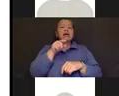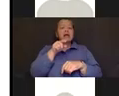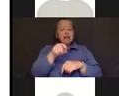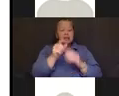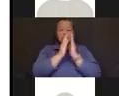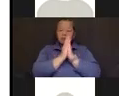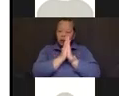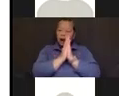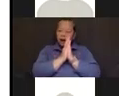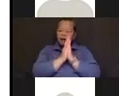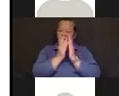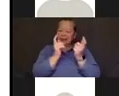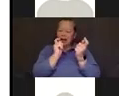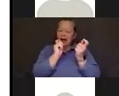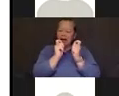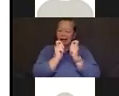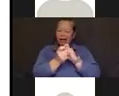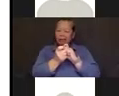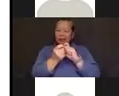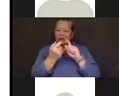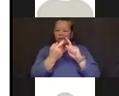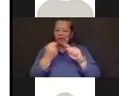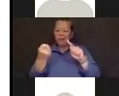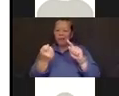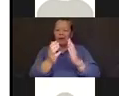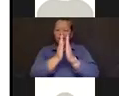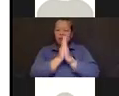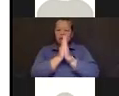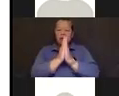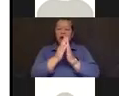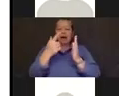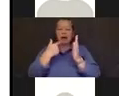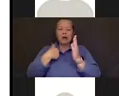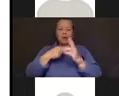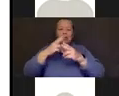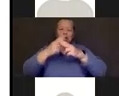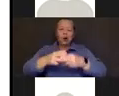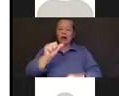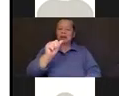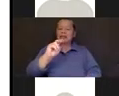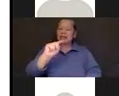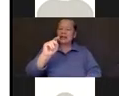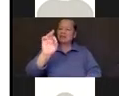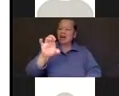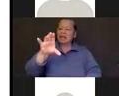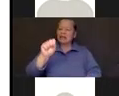adapted version of the prayer attributed to Saint Francis. So let us pray.